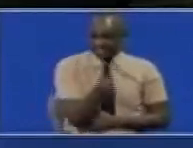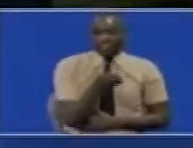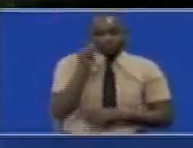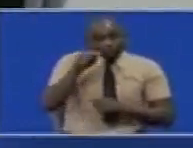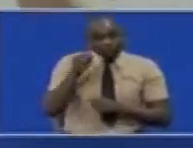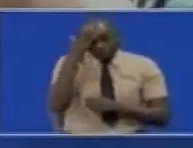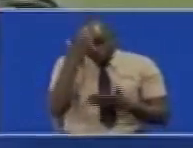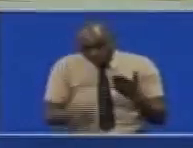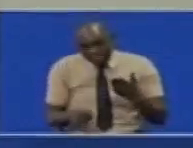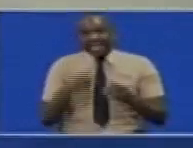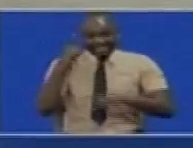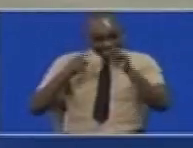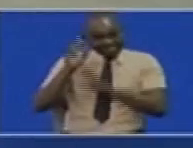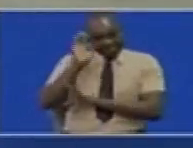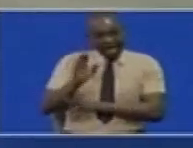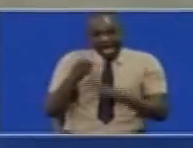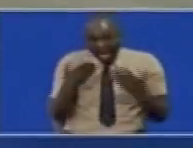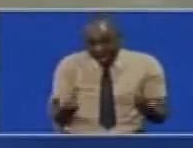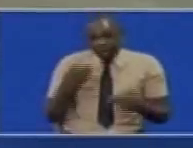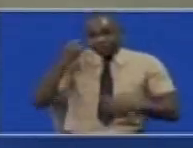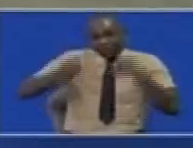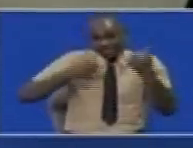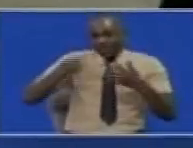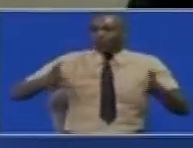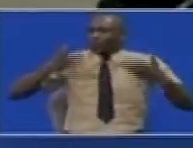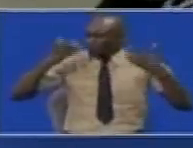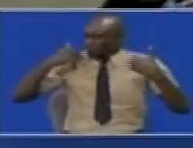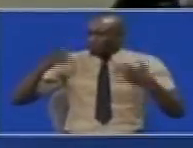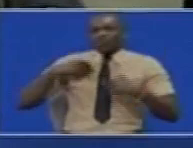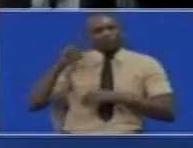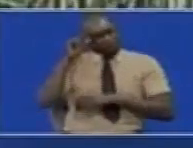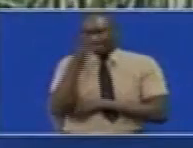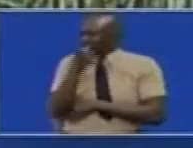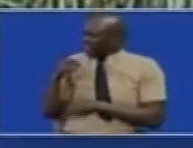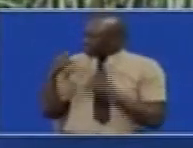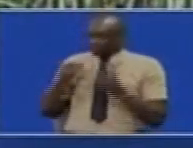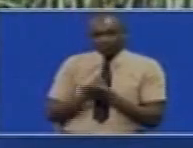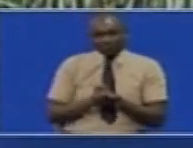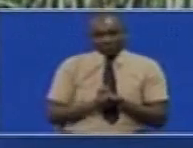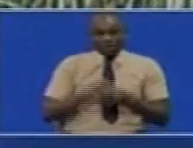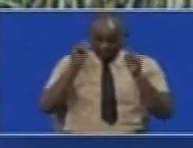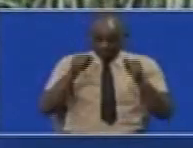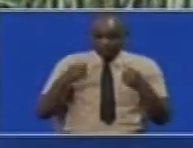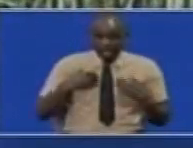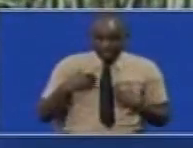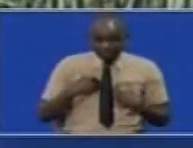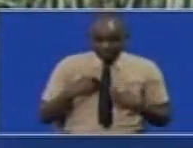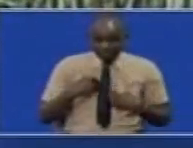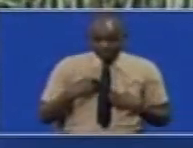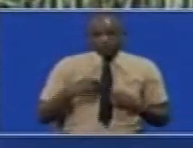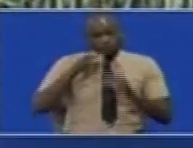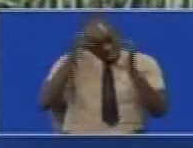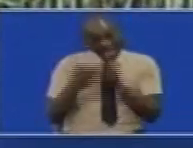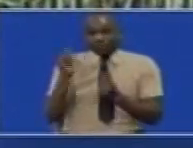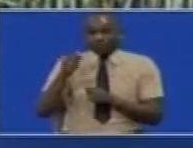the once-in-a-lifetime experience while enjoying the breathtaking view of Kenya's coastline. We can do what they do throughout the rest of the